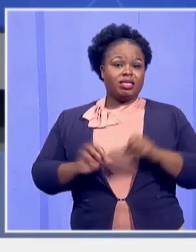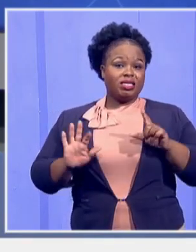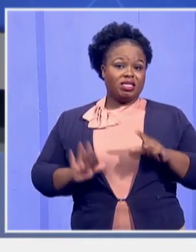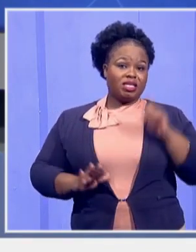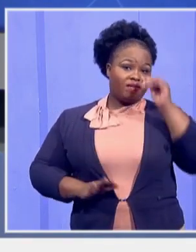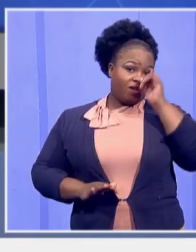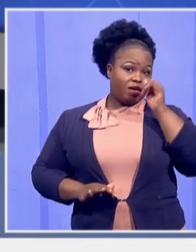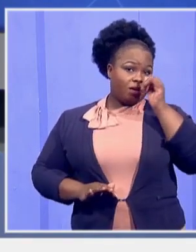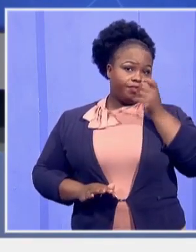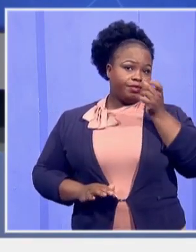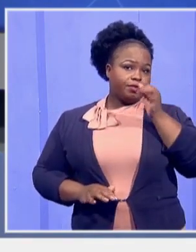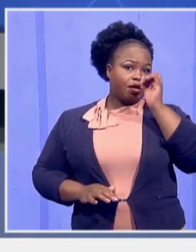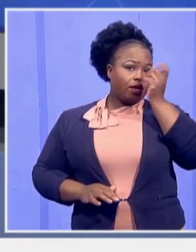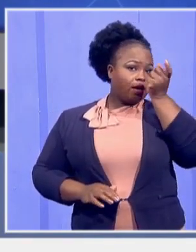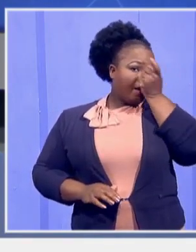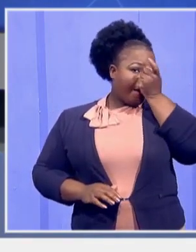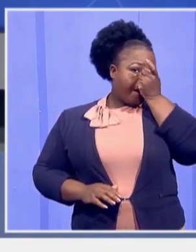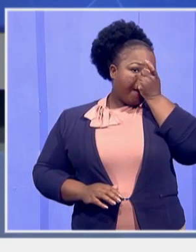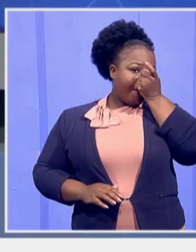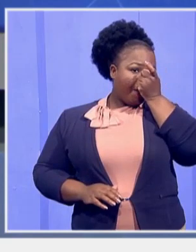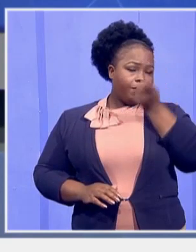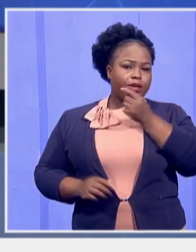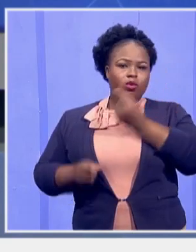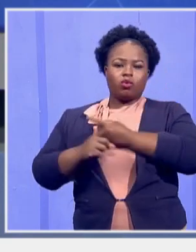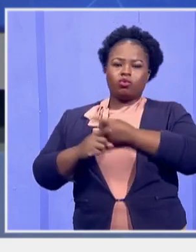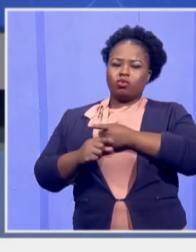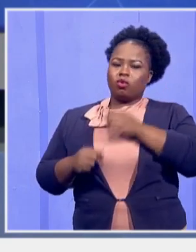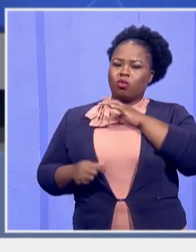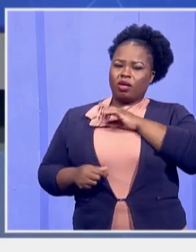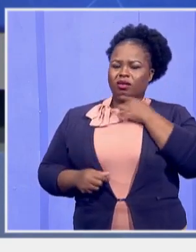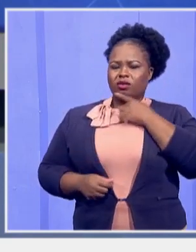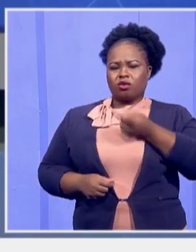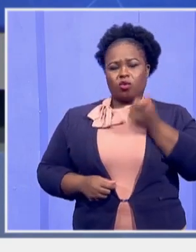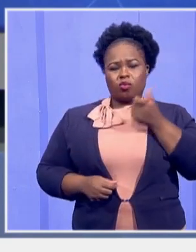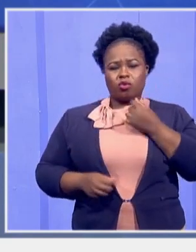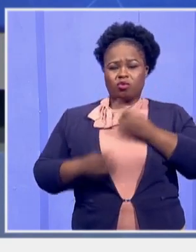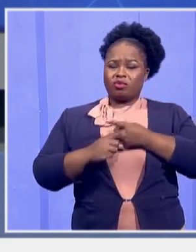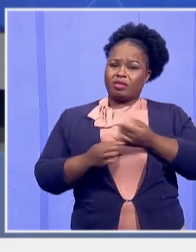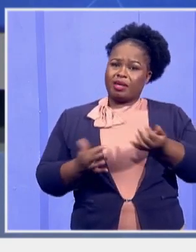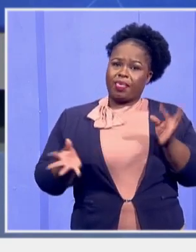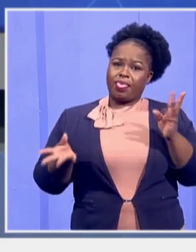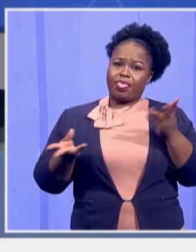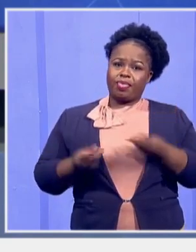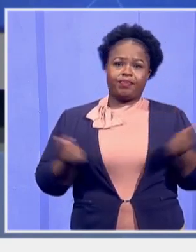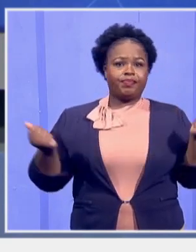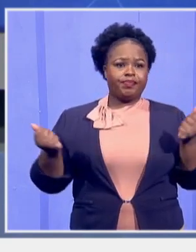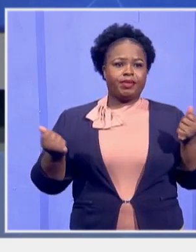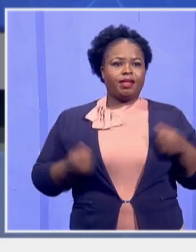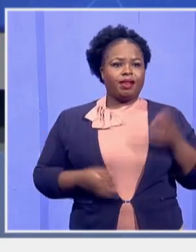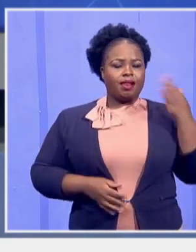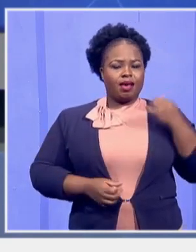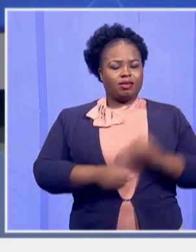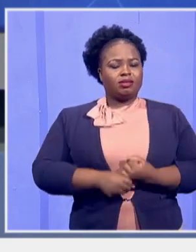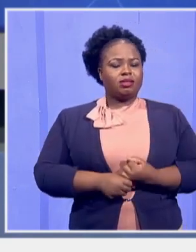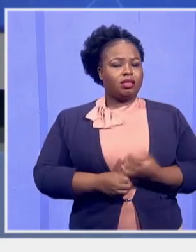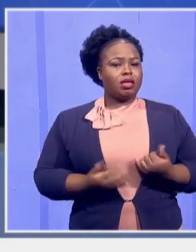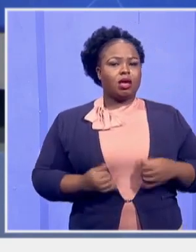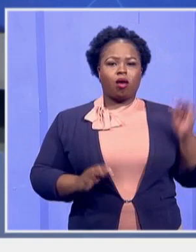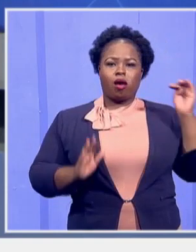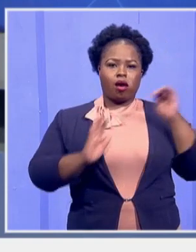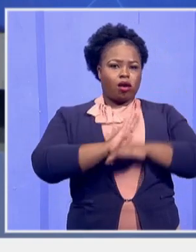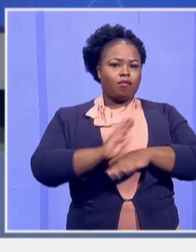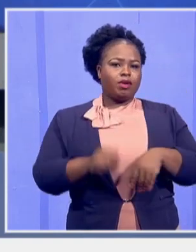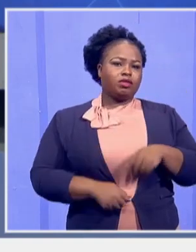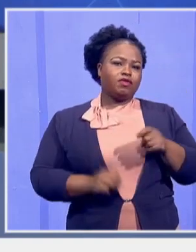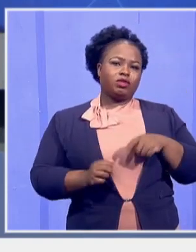for their horns. These endangered animals are close to the verge of extinction. Last year saw a sharp decline in